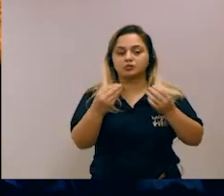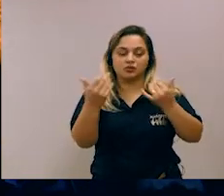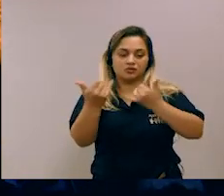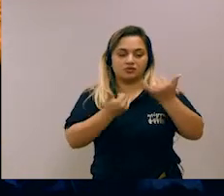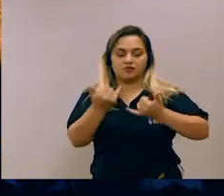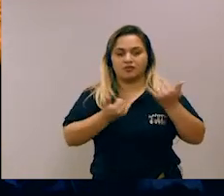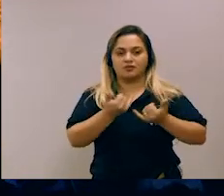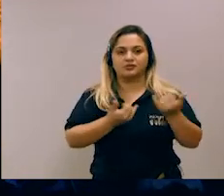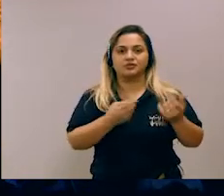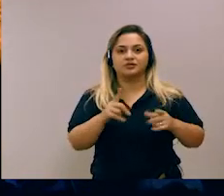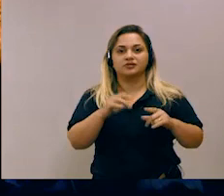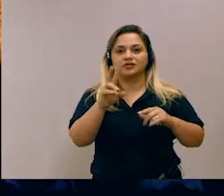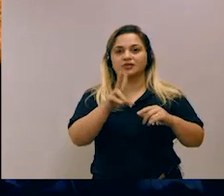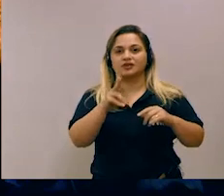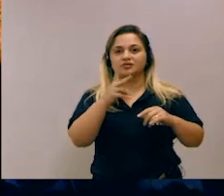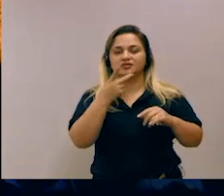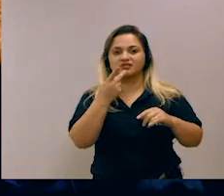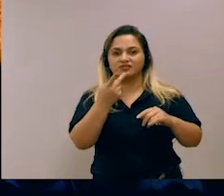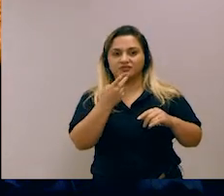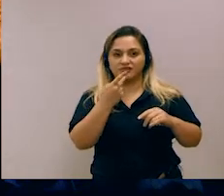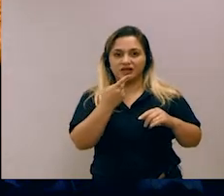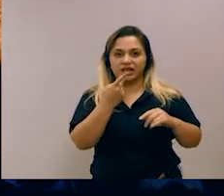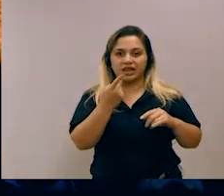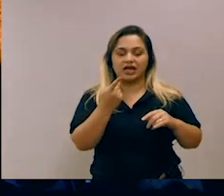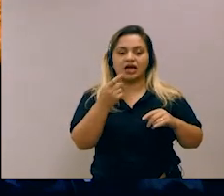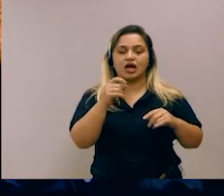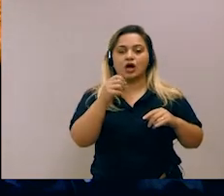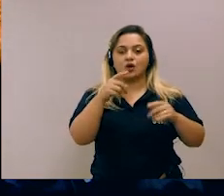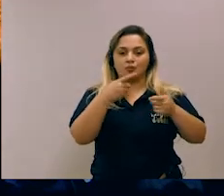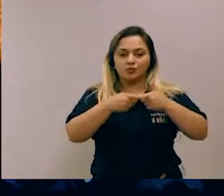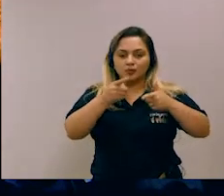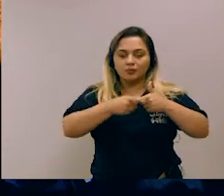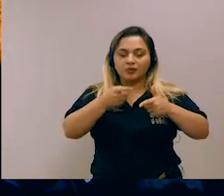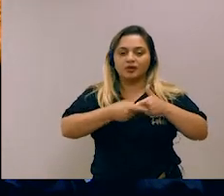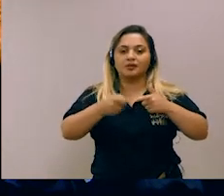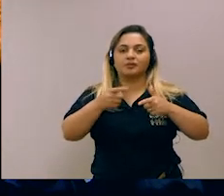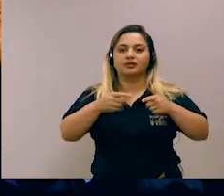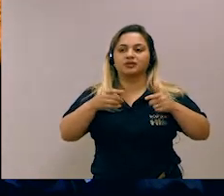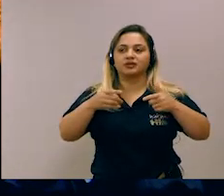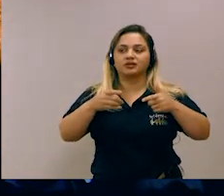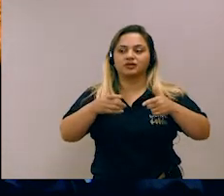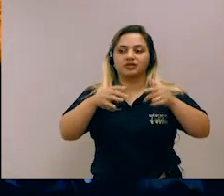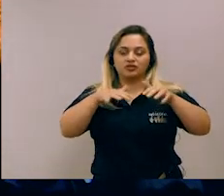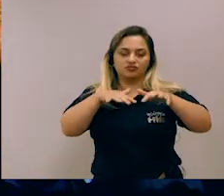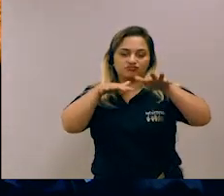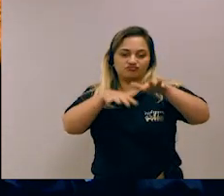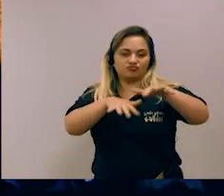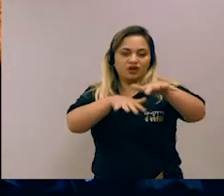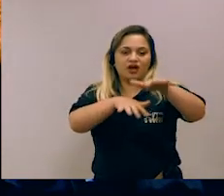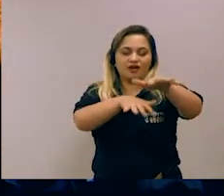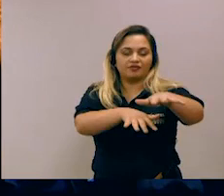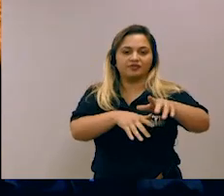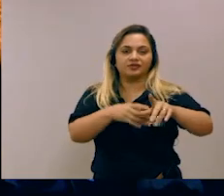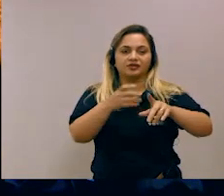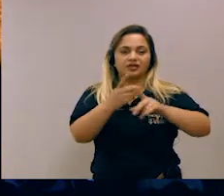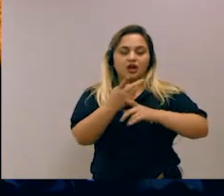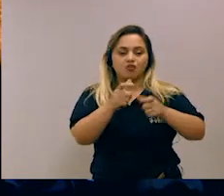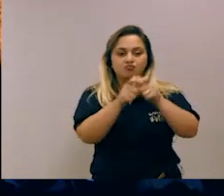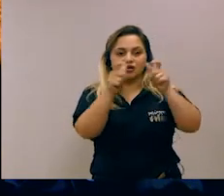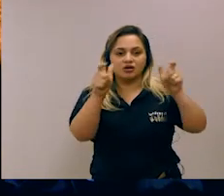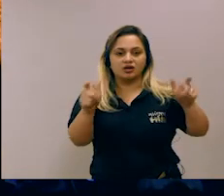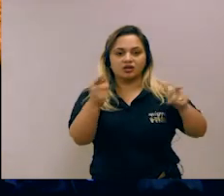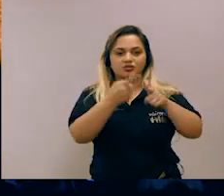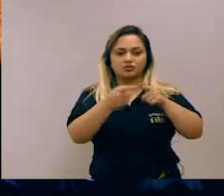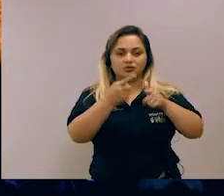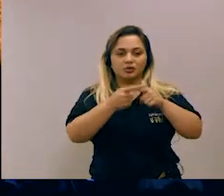Now let's talk about traffic. Traffic congestion is a huge problem in Israel and around the world, as you know. And